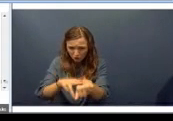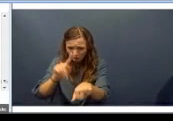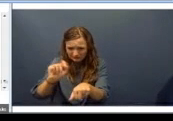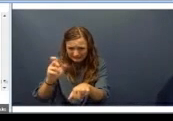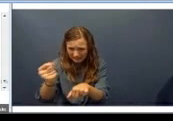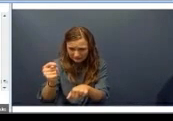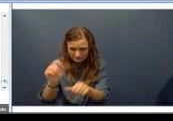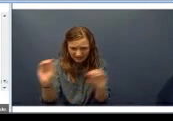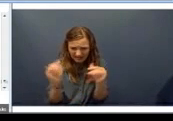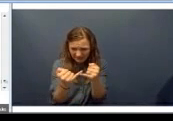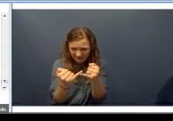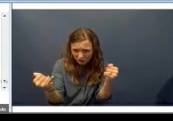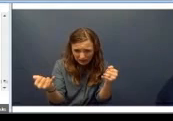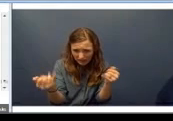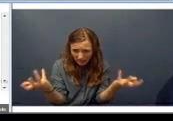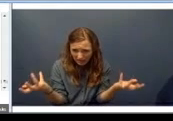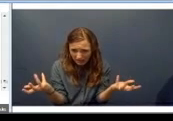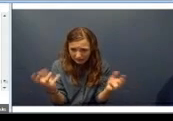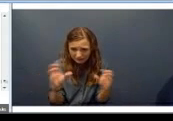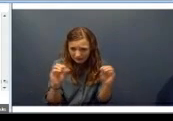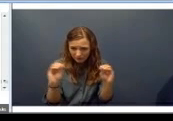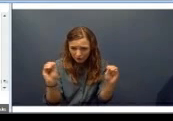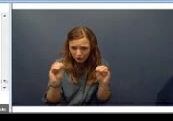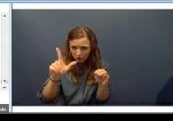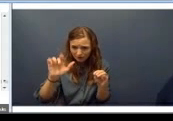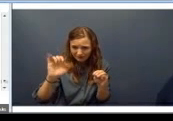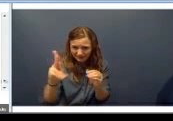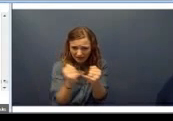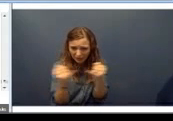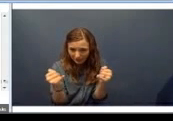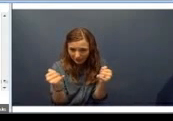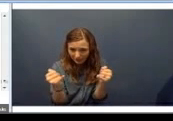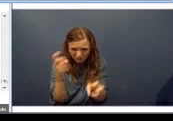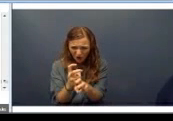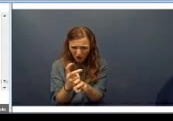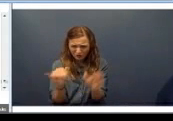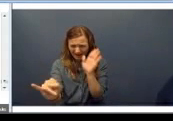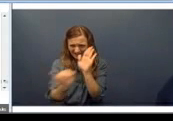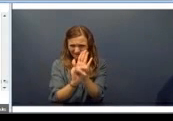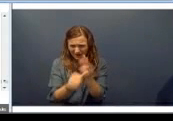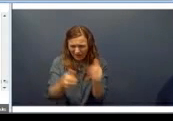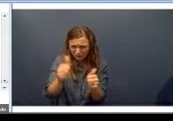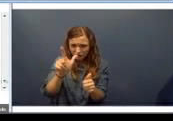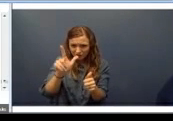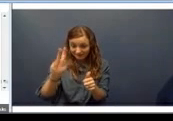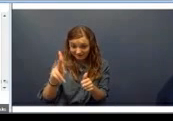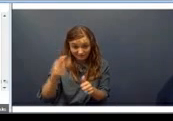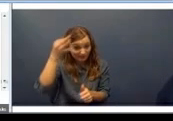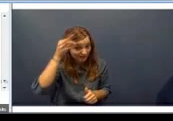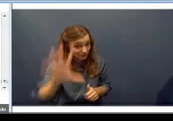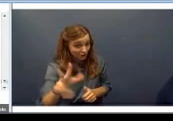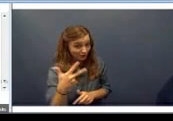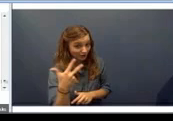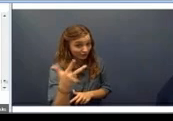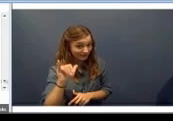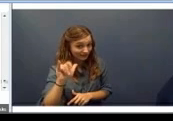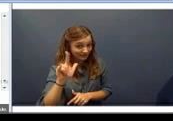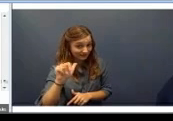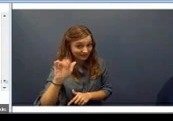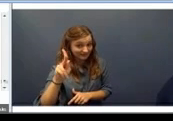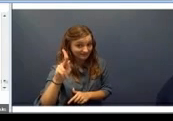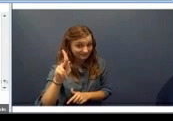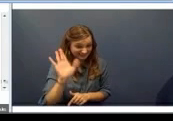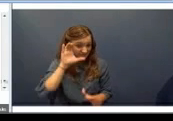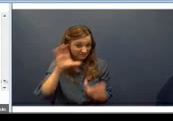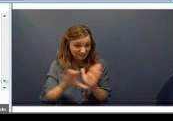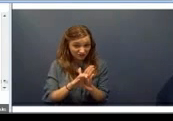here, because nothing is underlined, the links aren't underlined, there's nothing to distinguish them. And if you try and guess, I'll give you a hint,